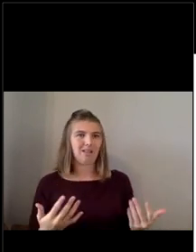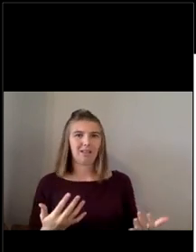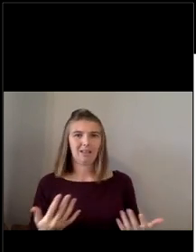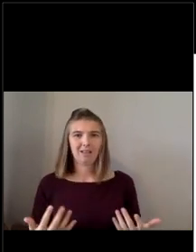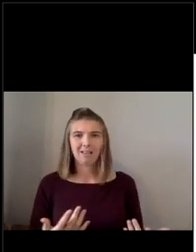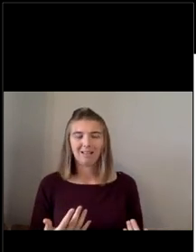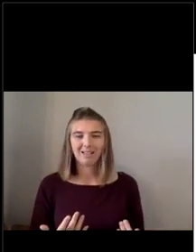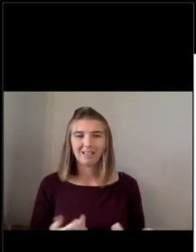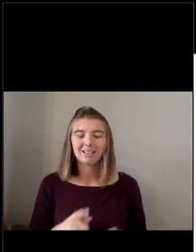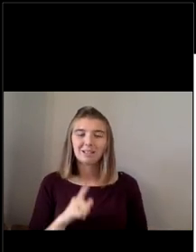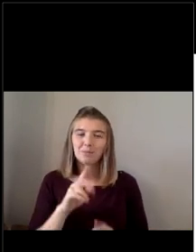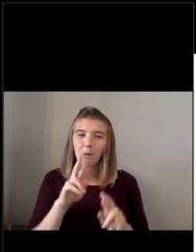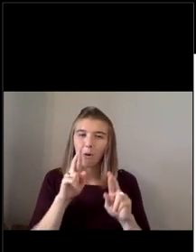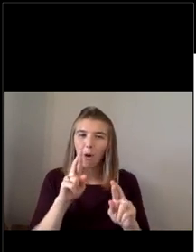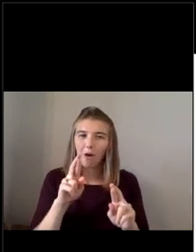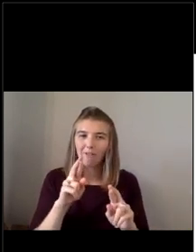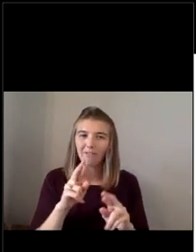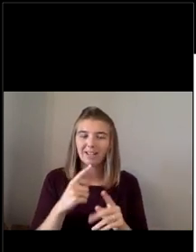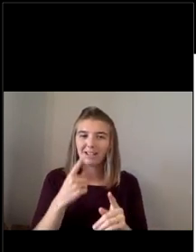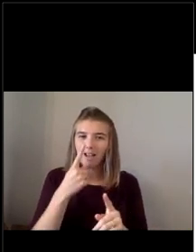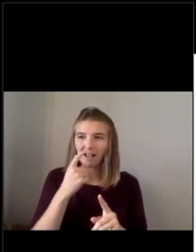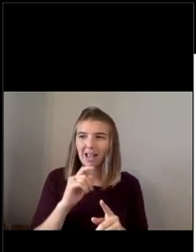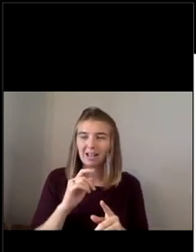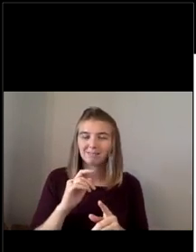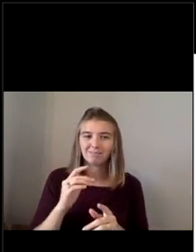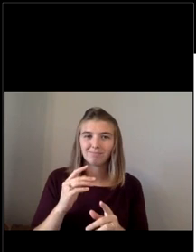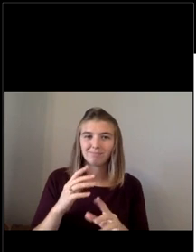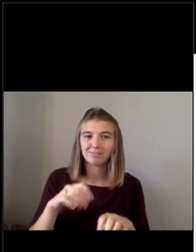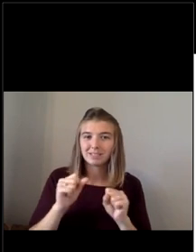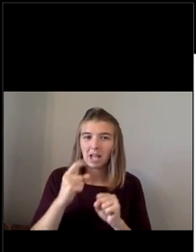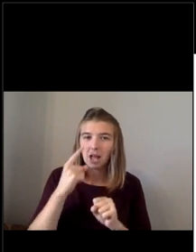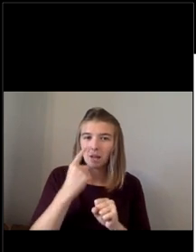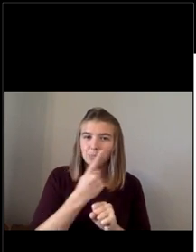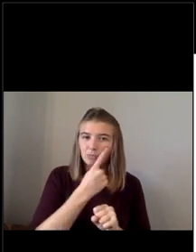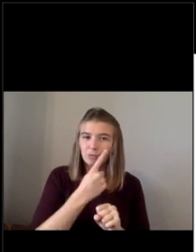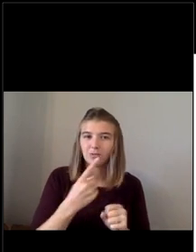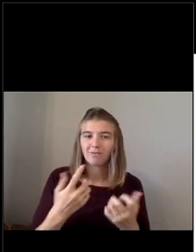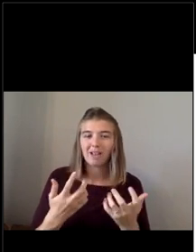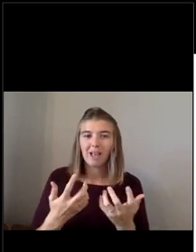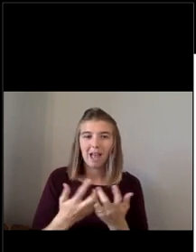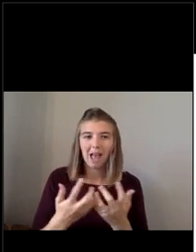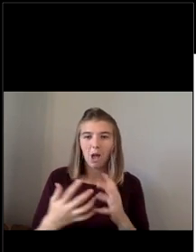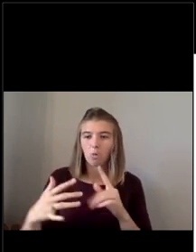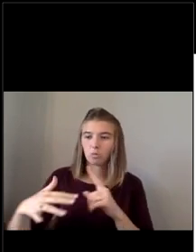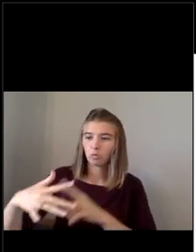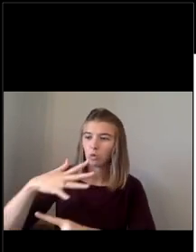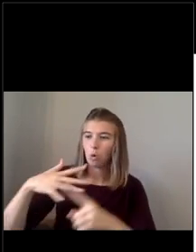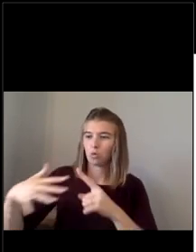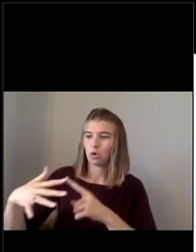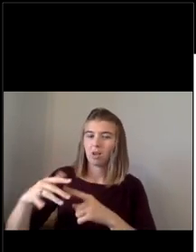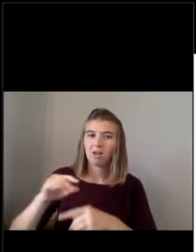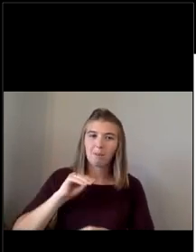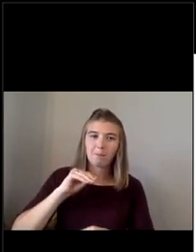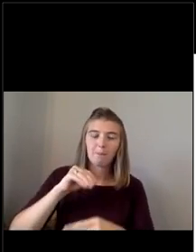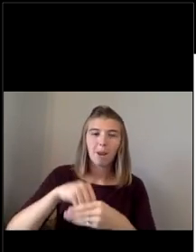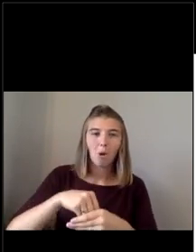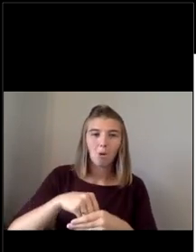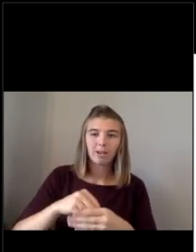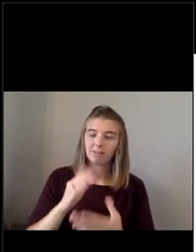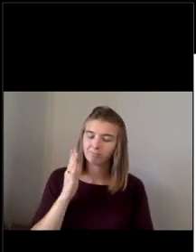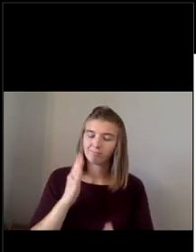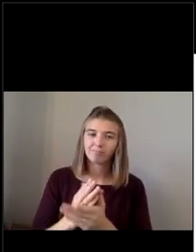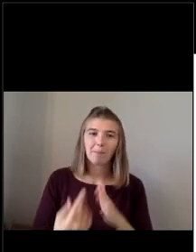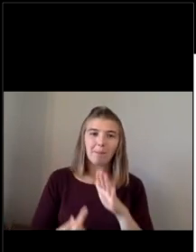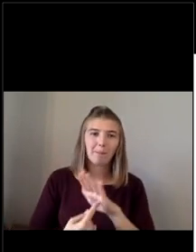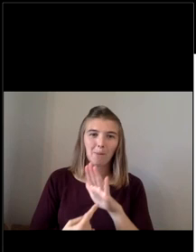hopefully I've begun to make a case for why social connection and belonging is in fact really important, because to belong